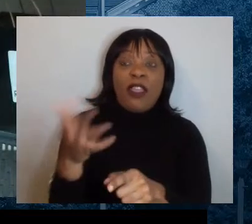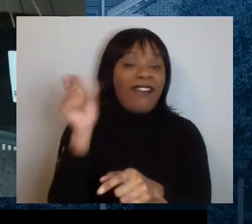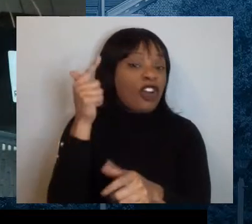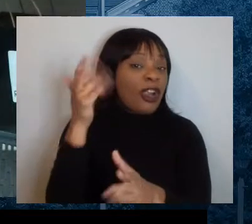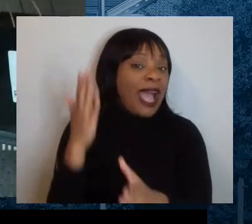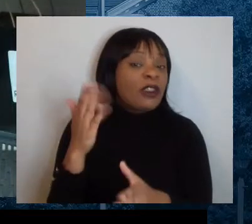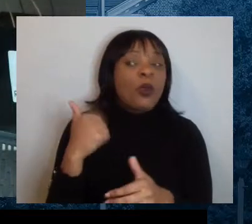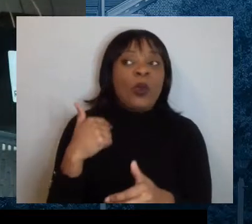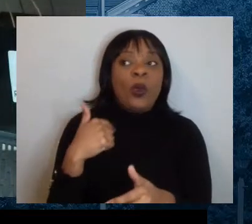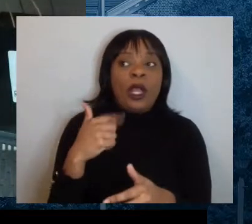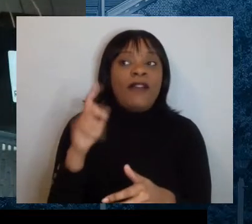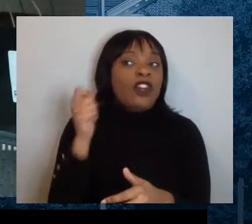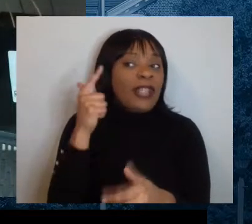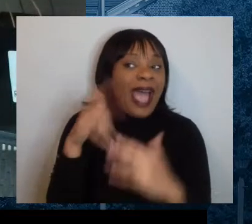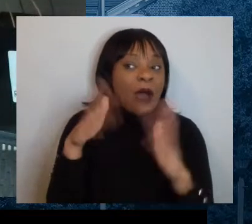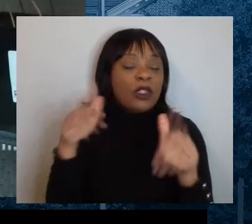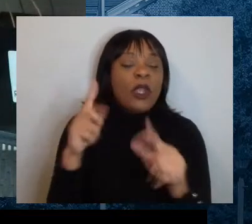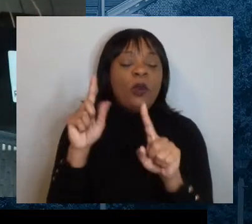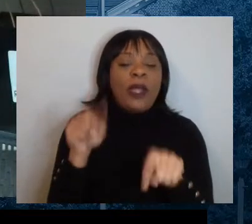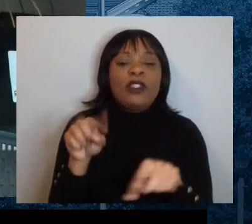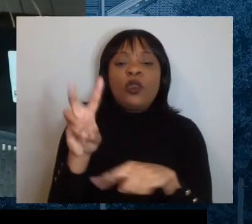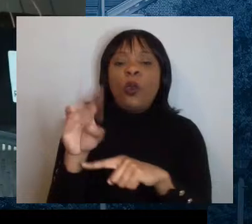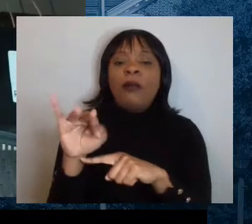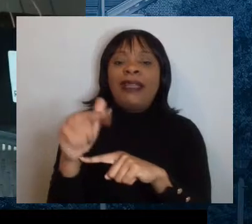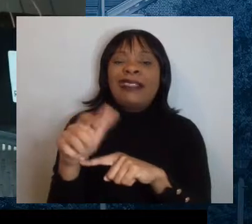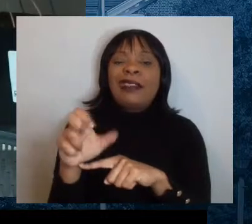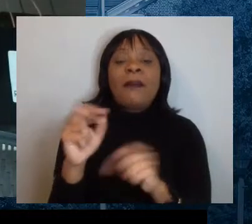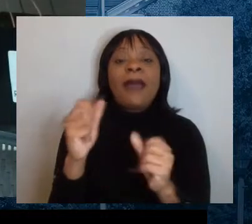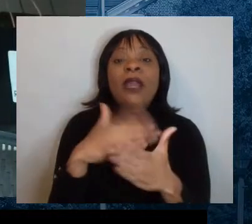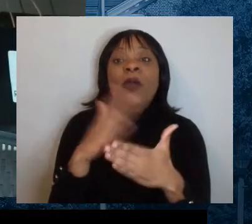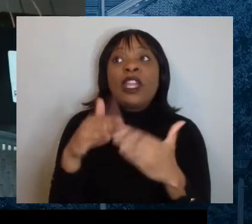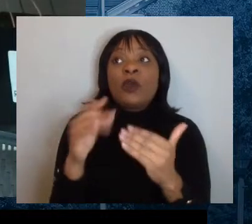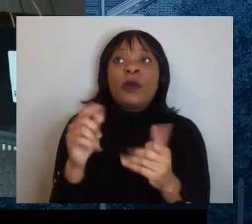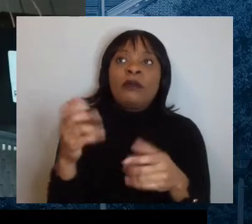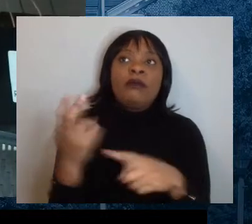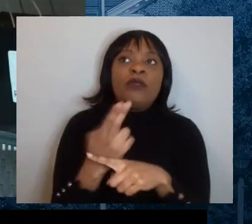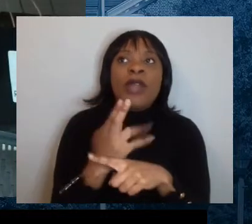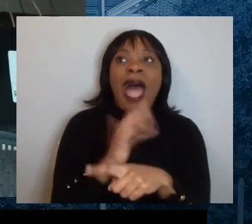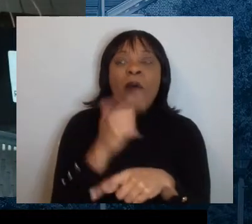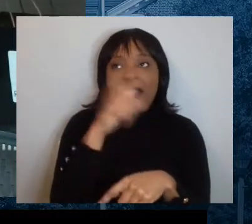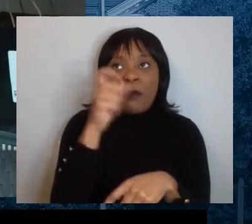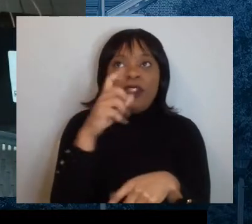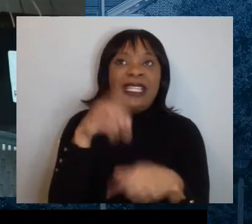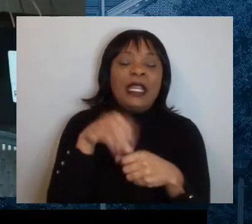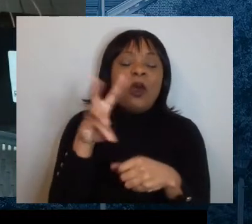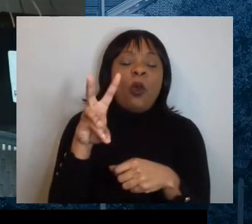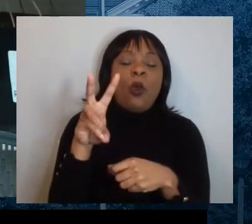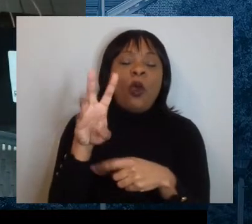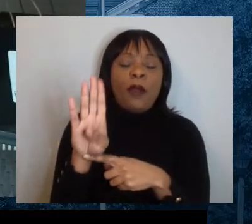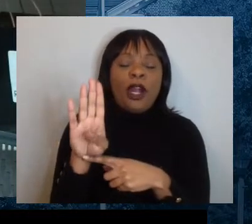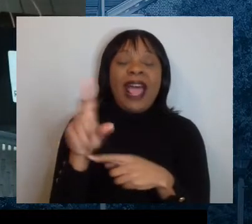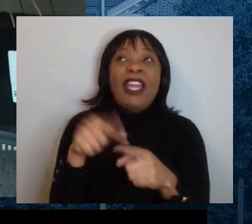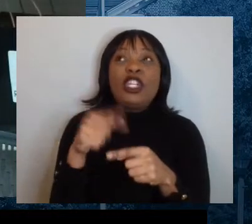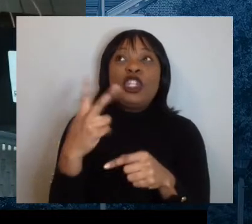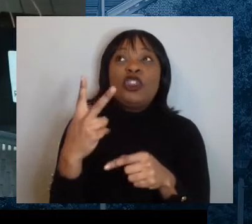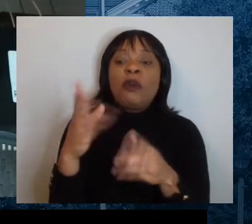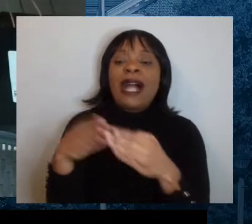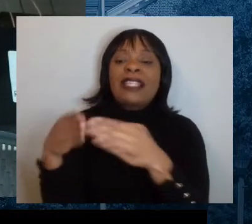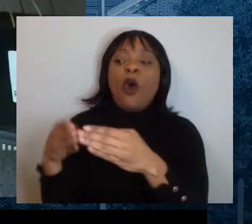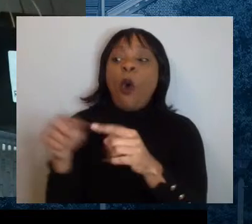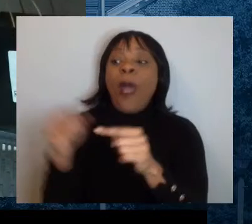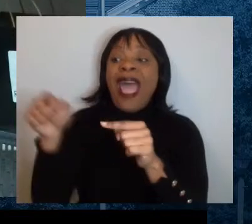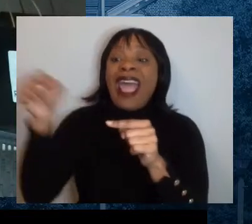lot of weekends and summers we'd spend time at Woodburn. And about 2 blocks away was the Dover Library. And I just have great memories